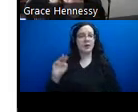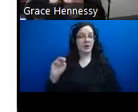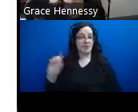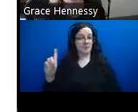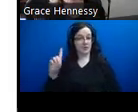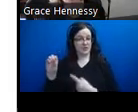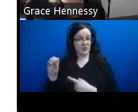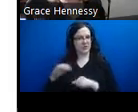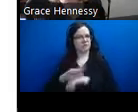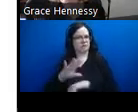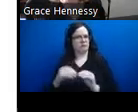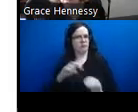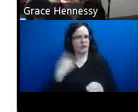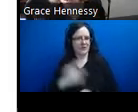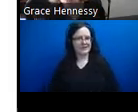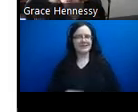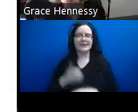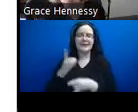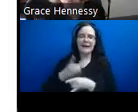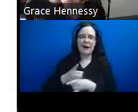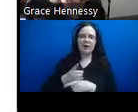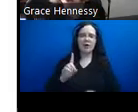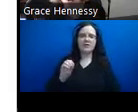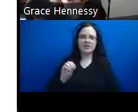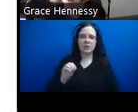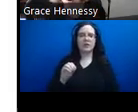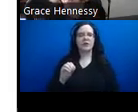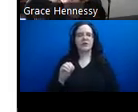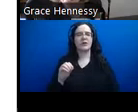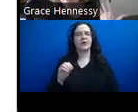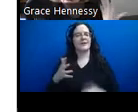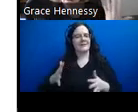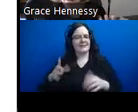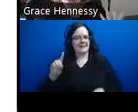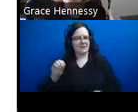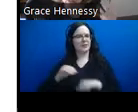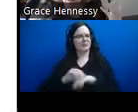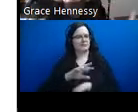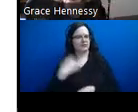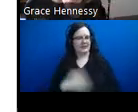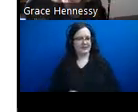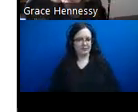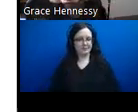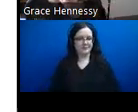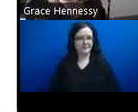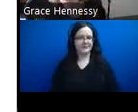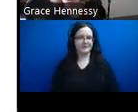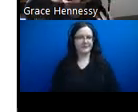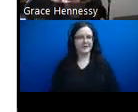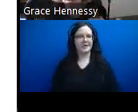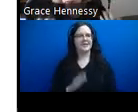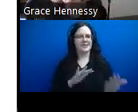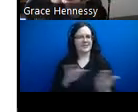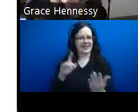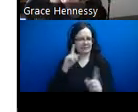risk, alcohol use disorders, and anxiety disorders. So from the study, there is sort of a point that comes